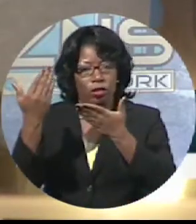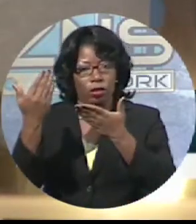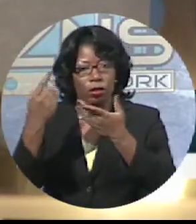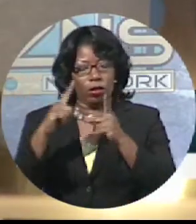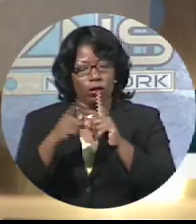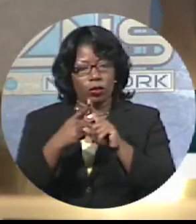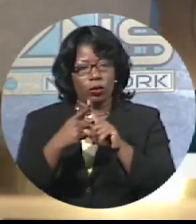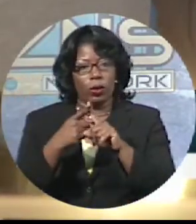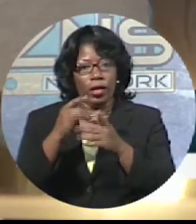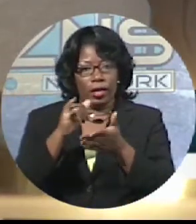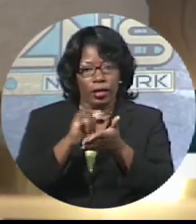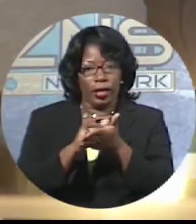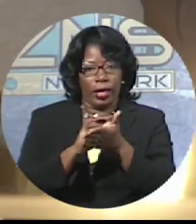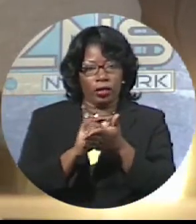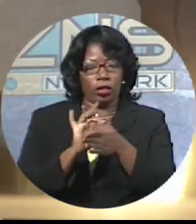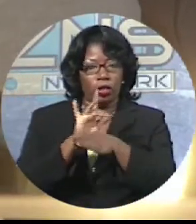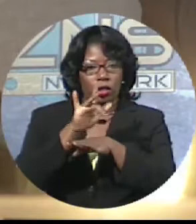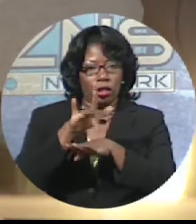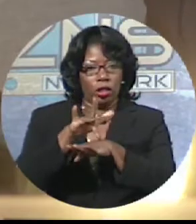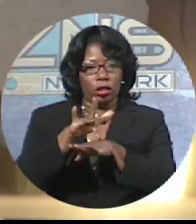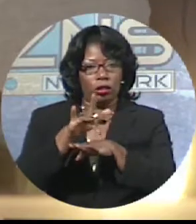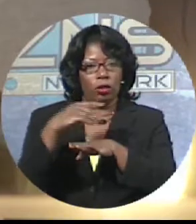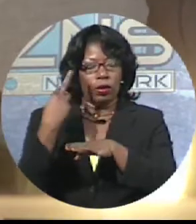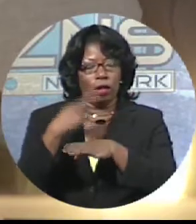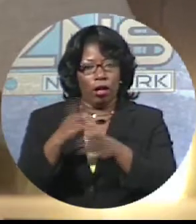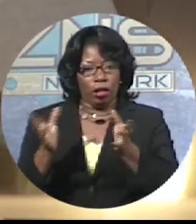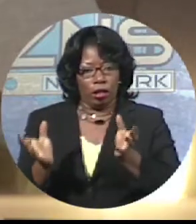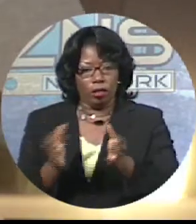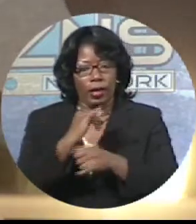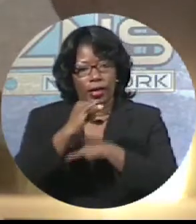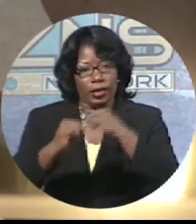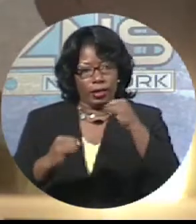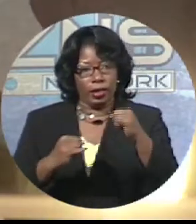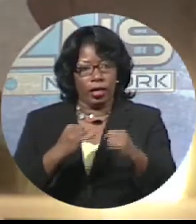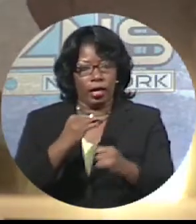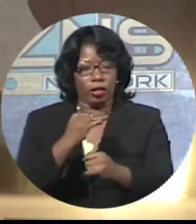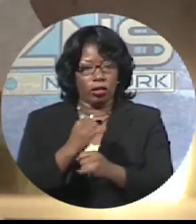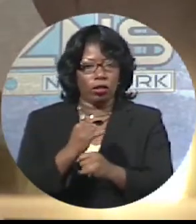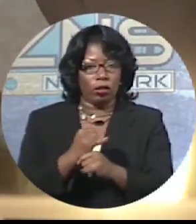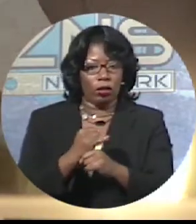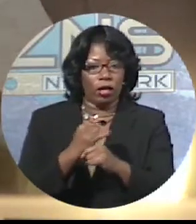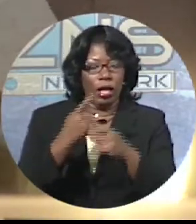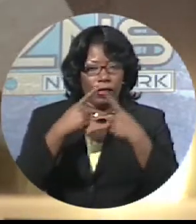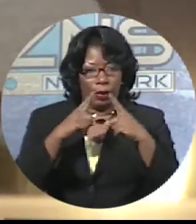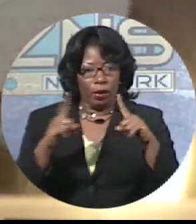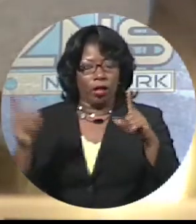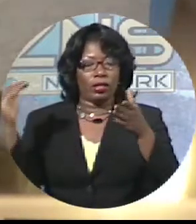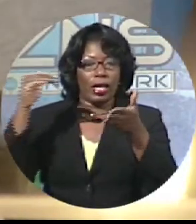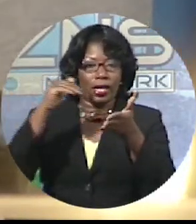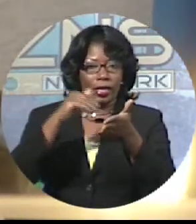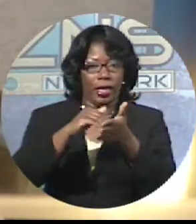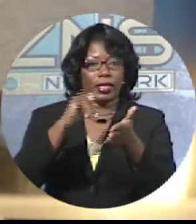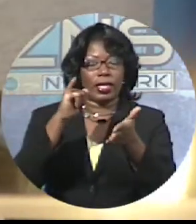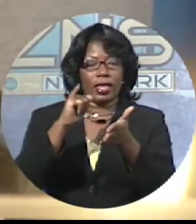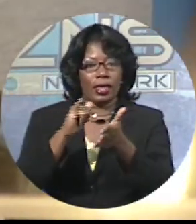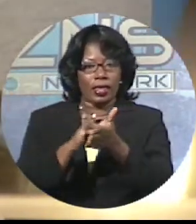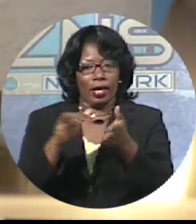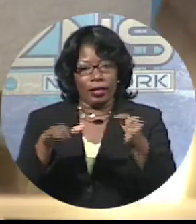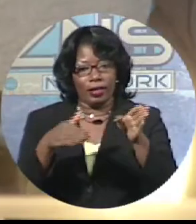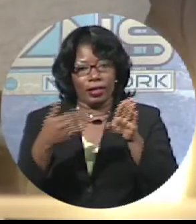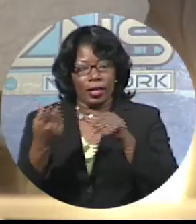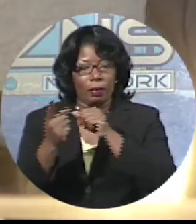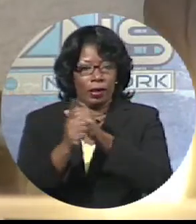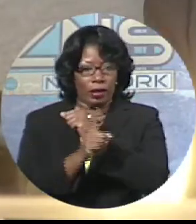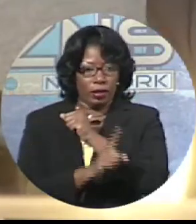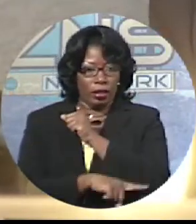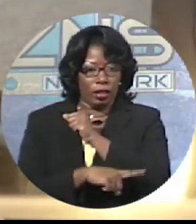before you earlier. We are being urged by several international agencies that firmly pronounce against the death penalty. And then